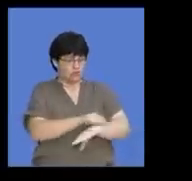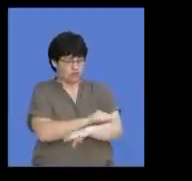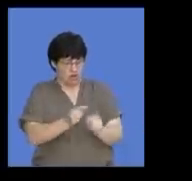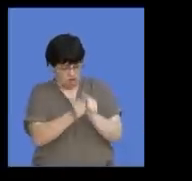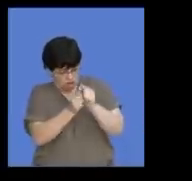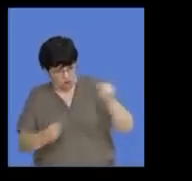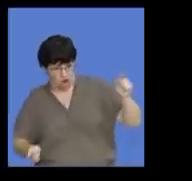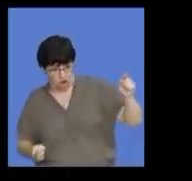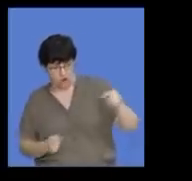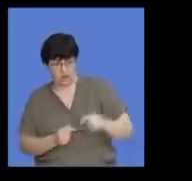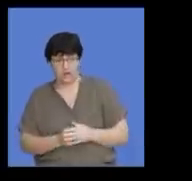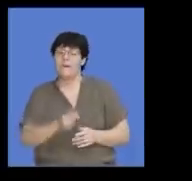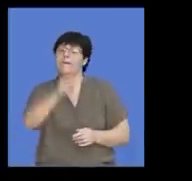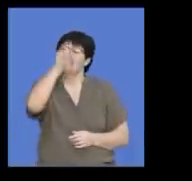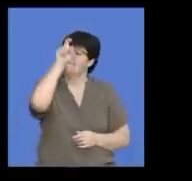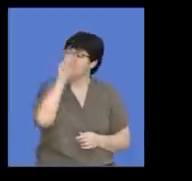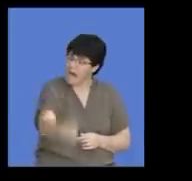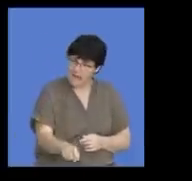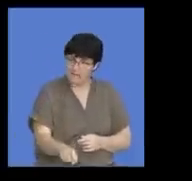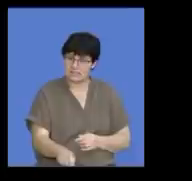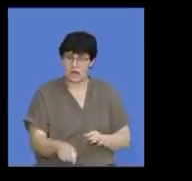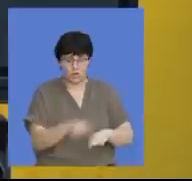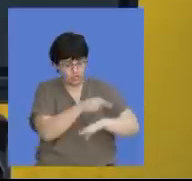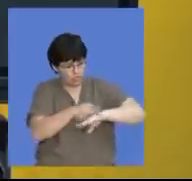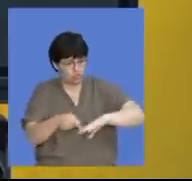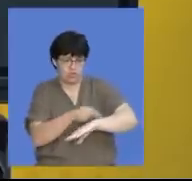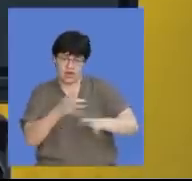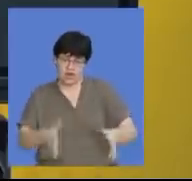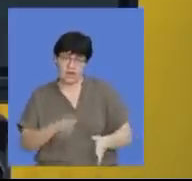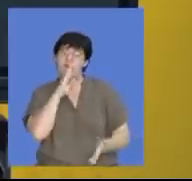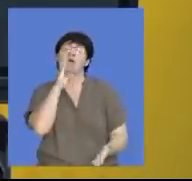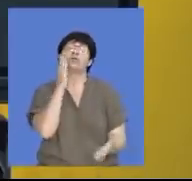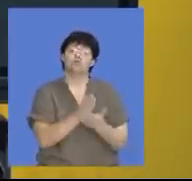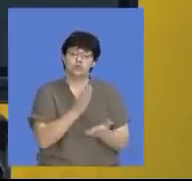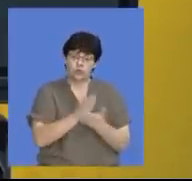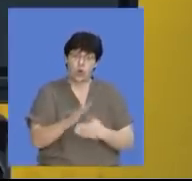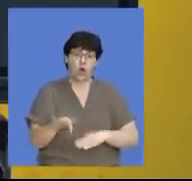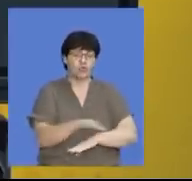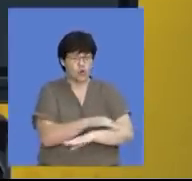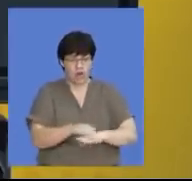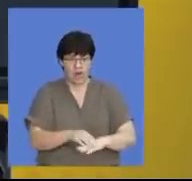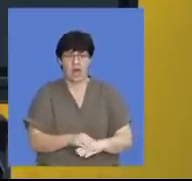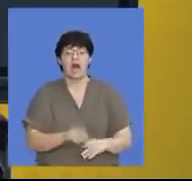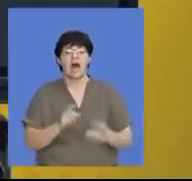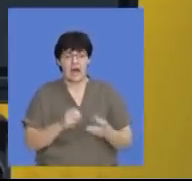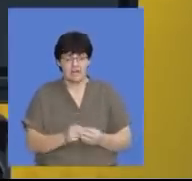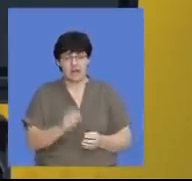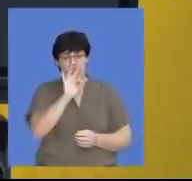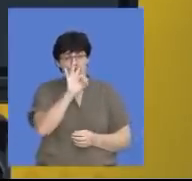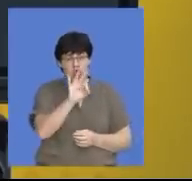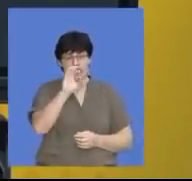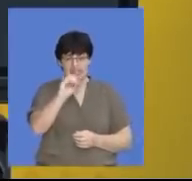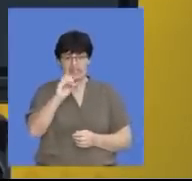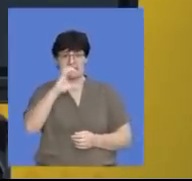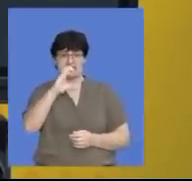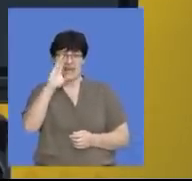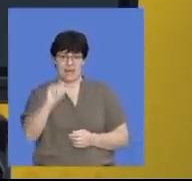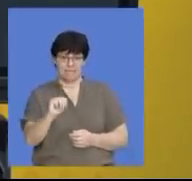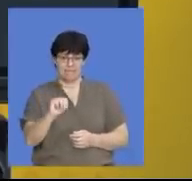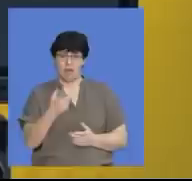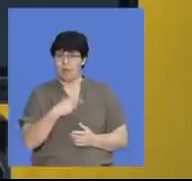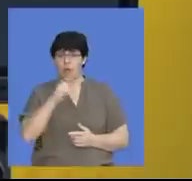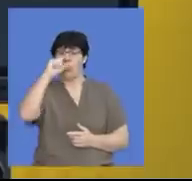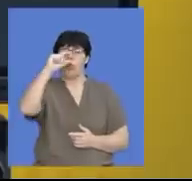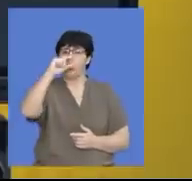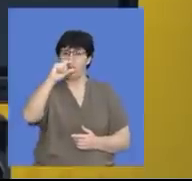guys. And you must go in with your ruler and make sure your ruler is at least a 30 centimeter ruler, not the